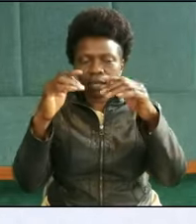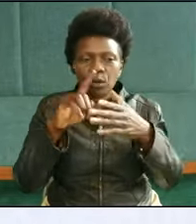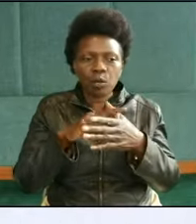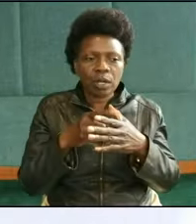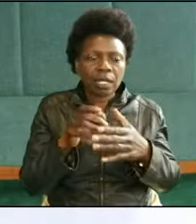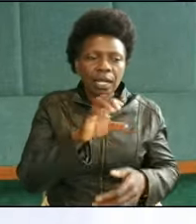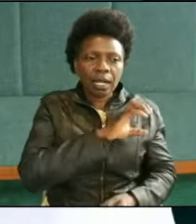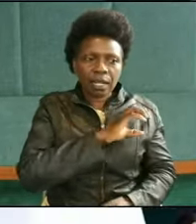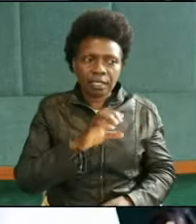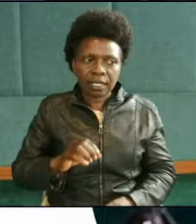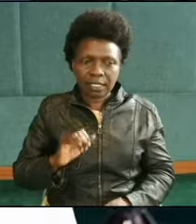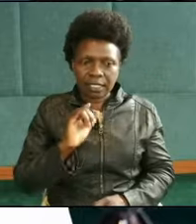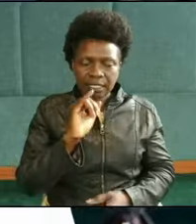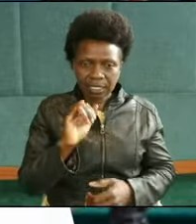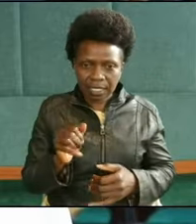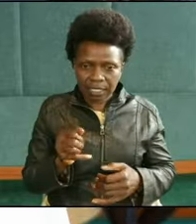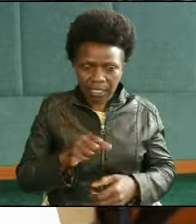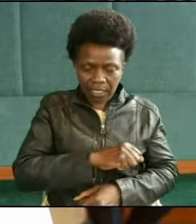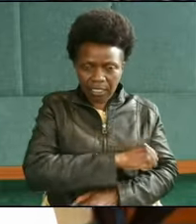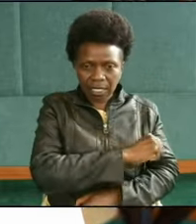when Christ has just risen,